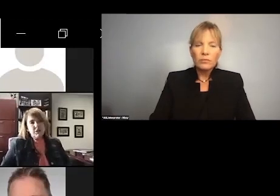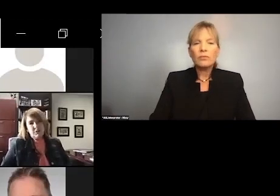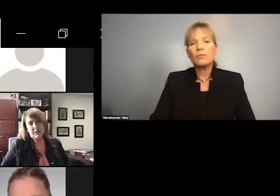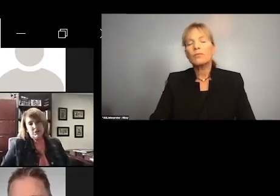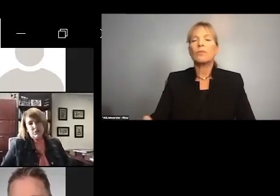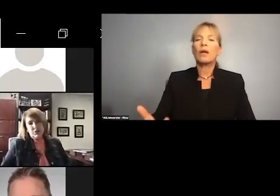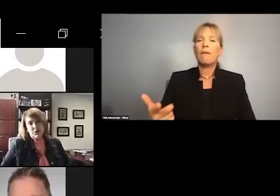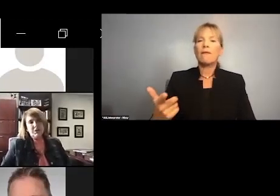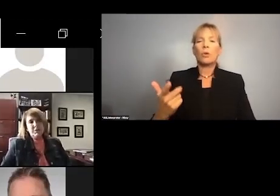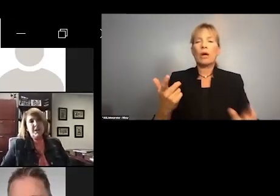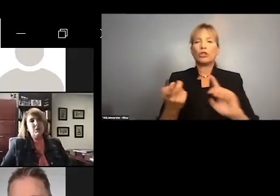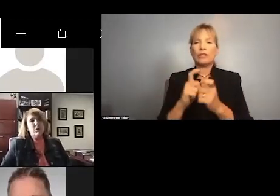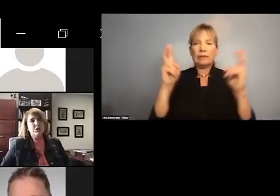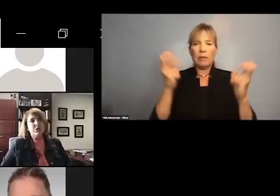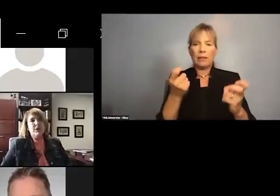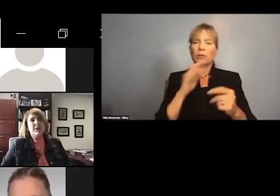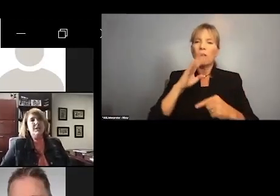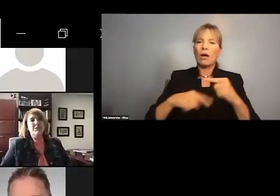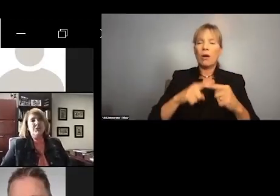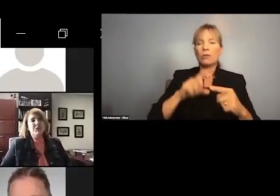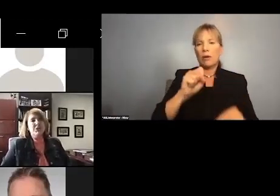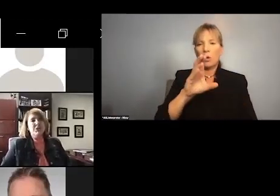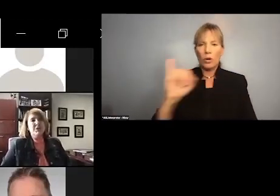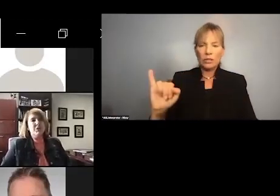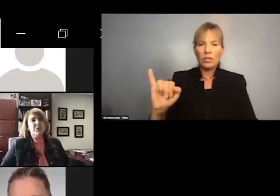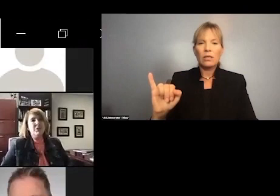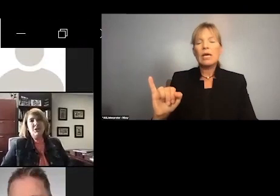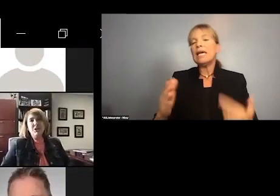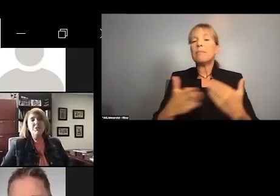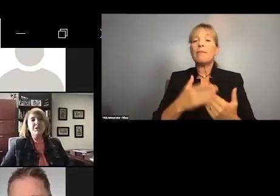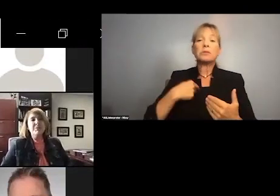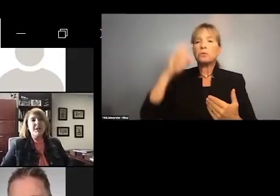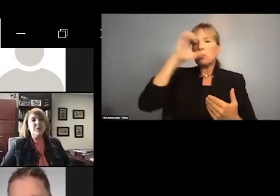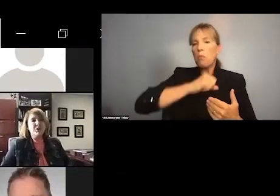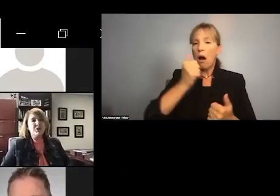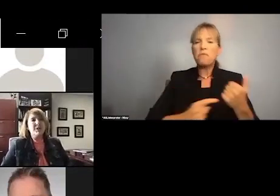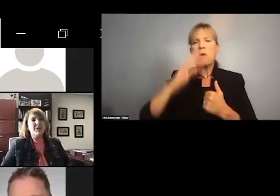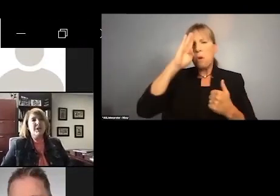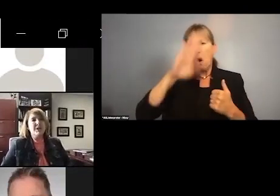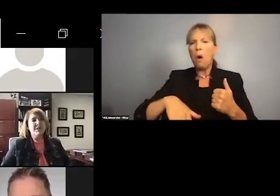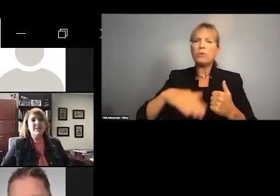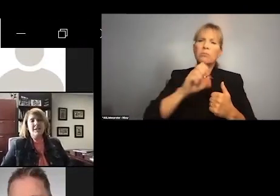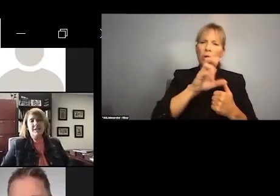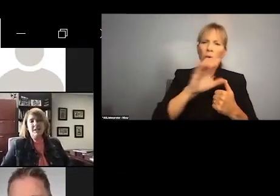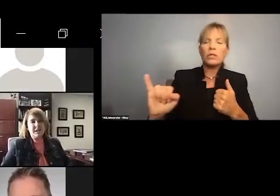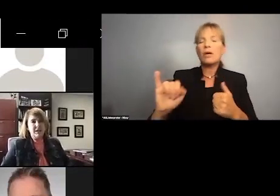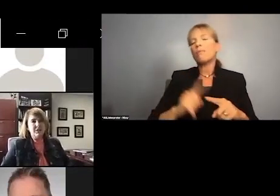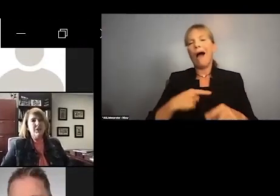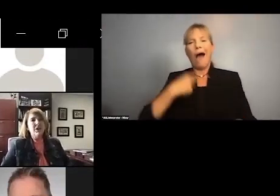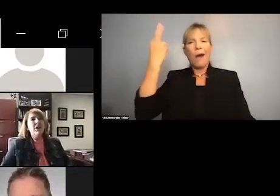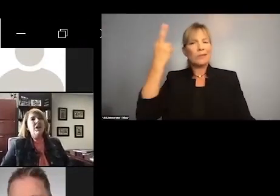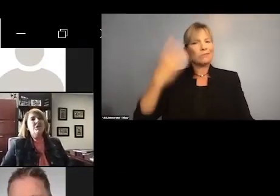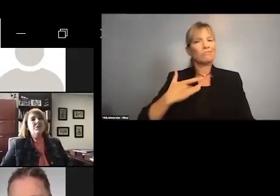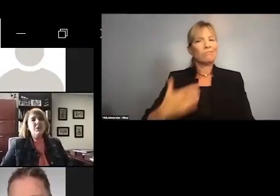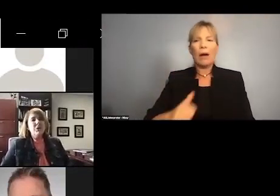So shifting gears a little bit to talk about spinal cord injury, it'd be easy for us to assume that everyone really knows about spinal cord injury, but I realize that's likely